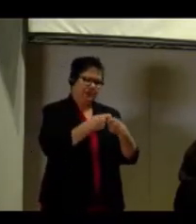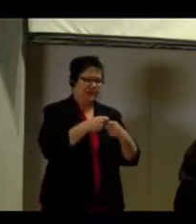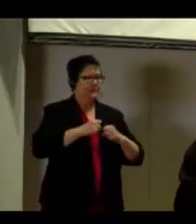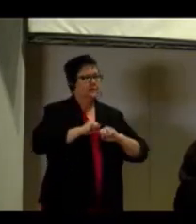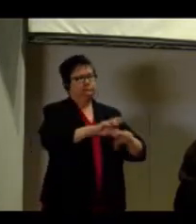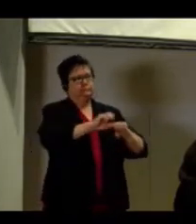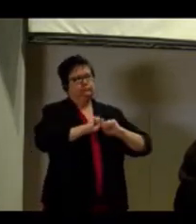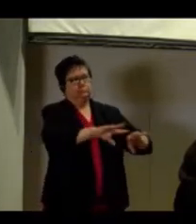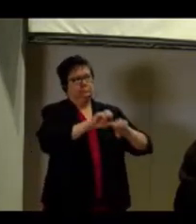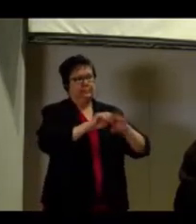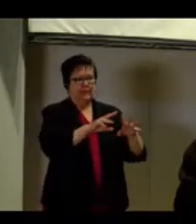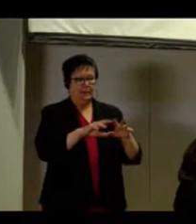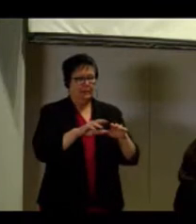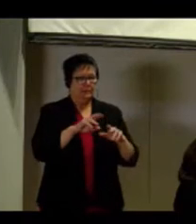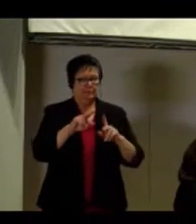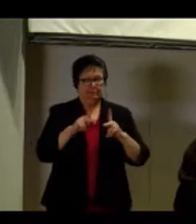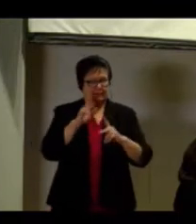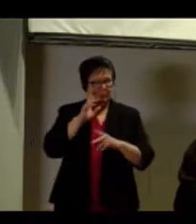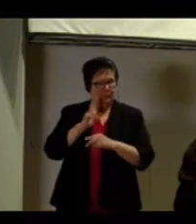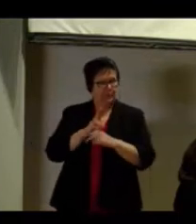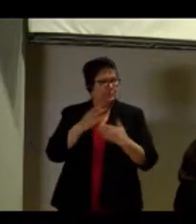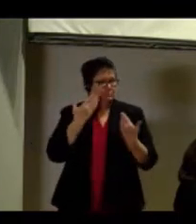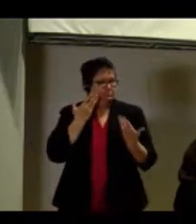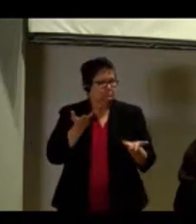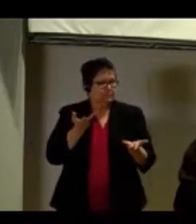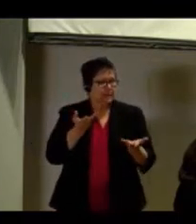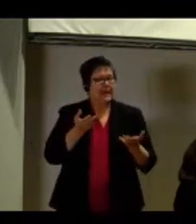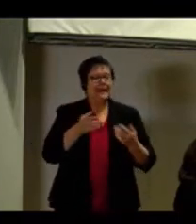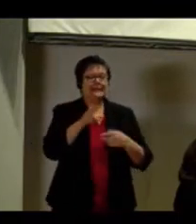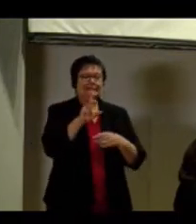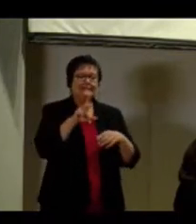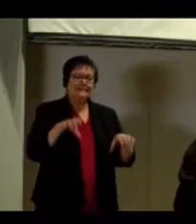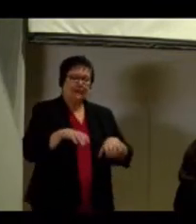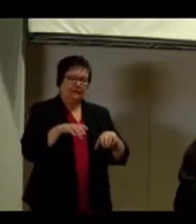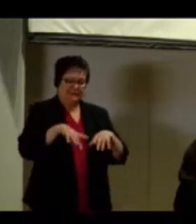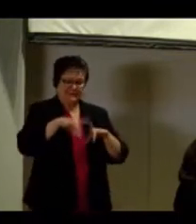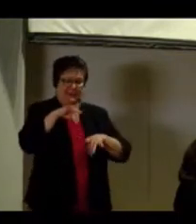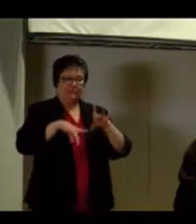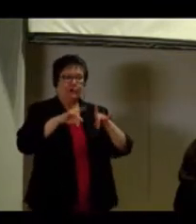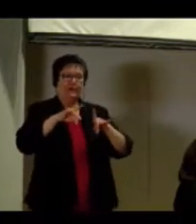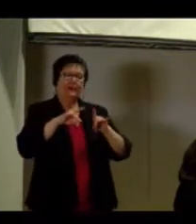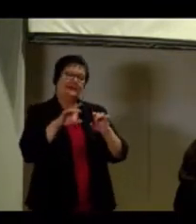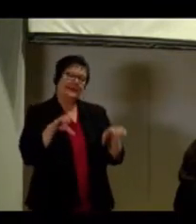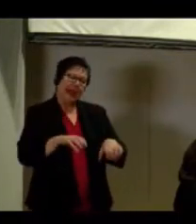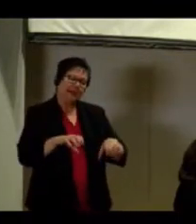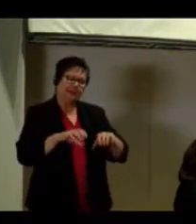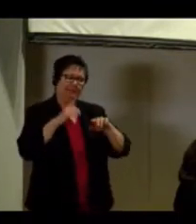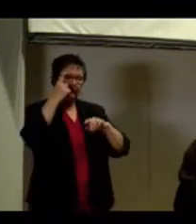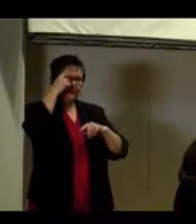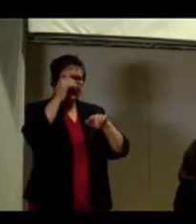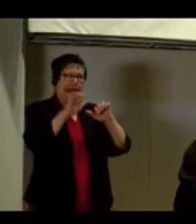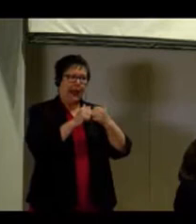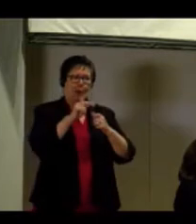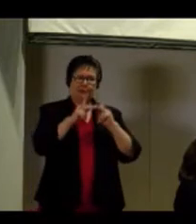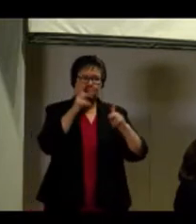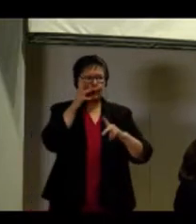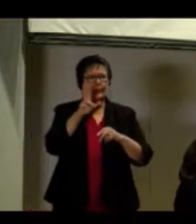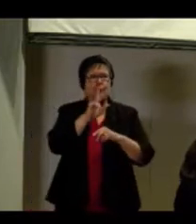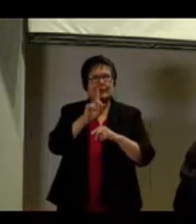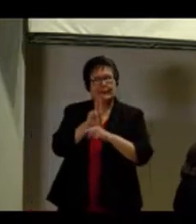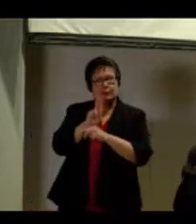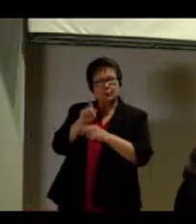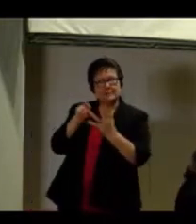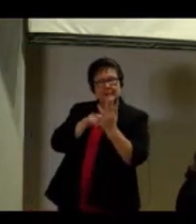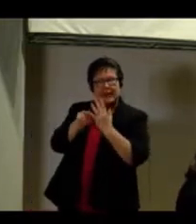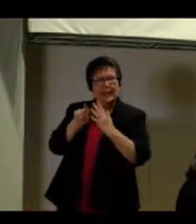mean people will come and use it. So discoverability is active. It's about thinking about how people will want to access it and what they're going